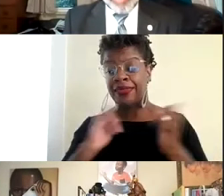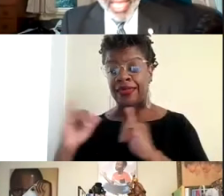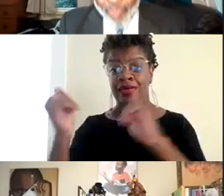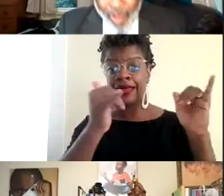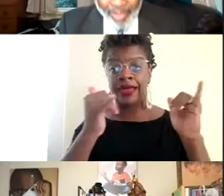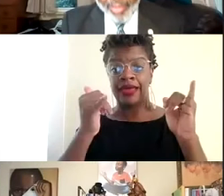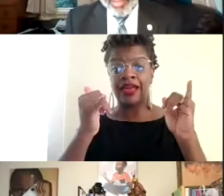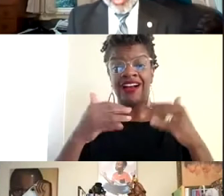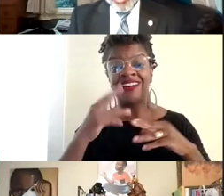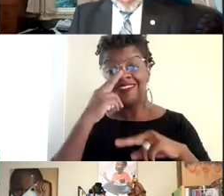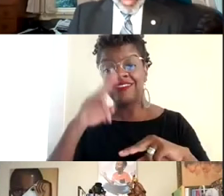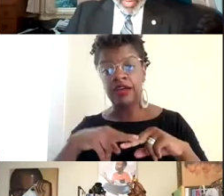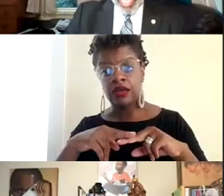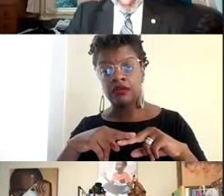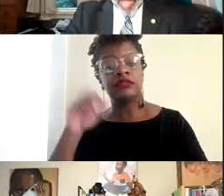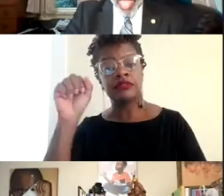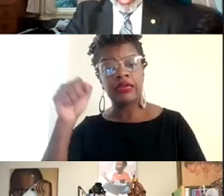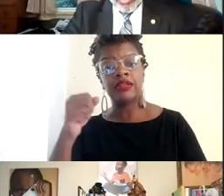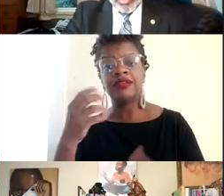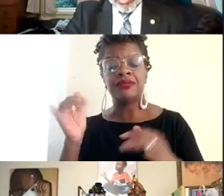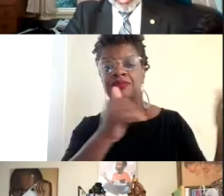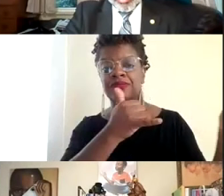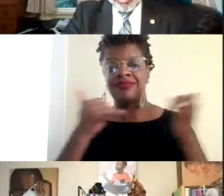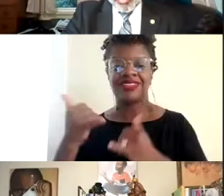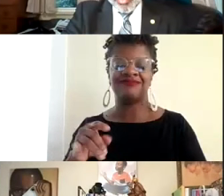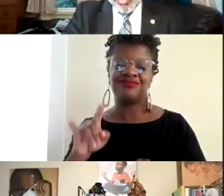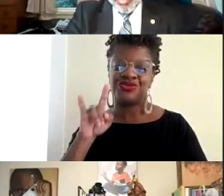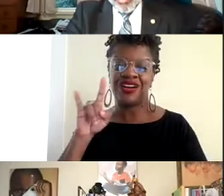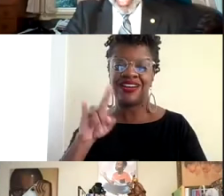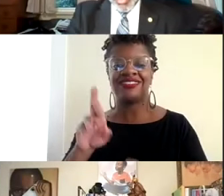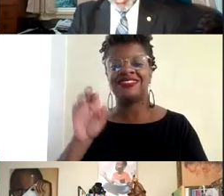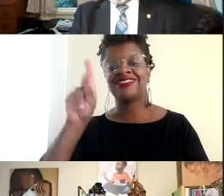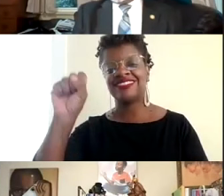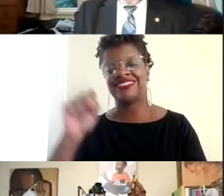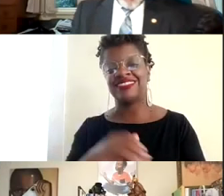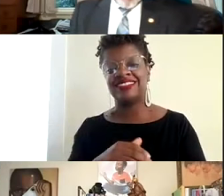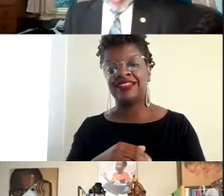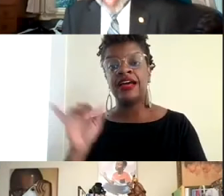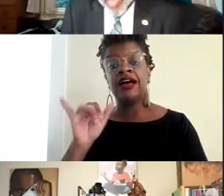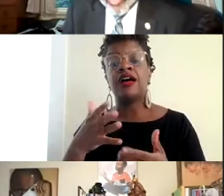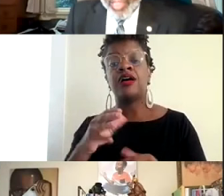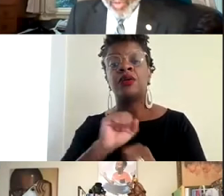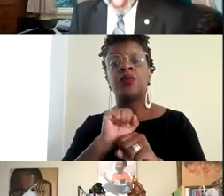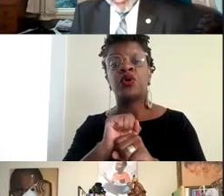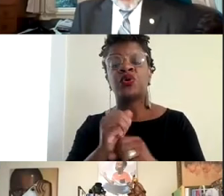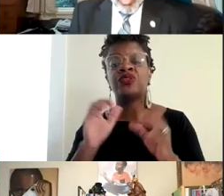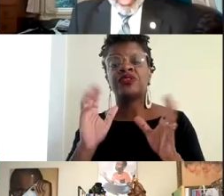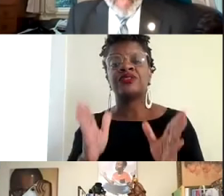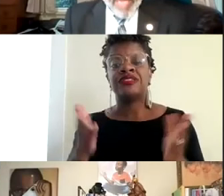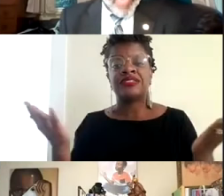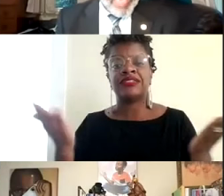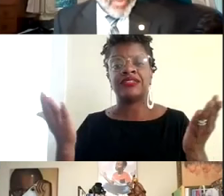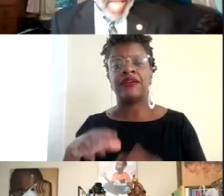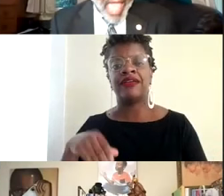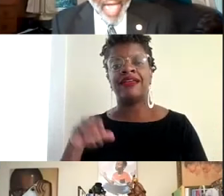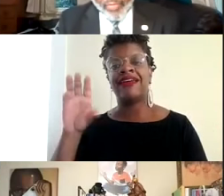does play work, but play rocks. My colleagues at Common Ground Health know that one of